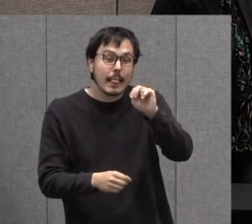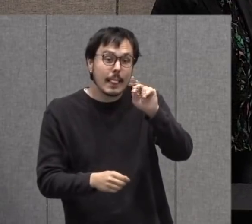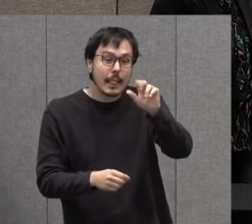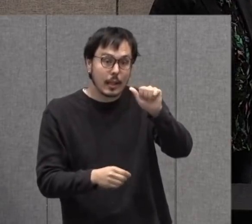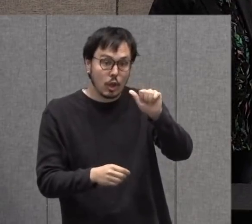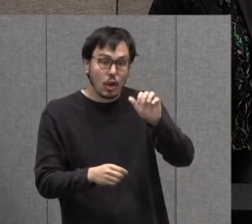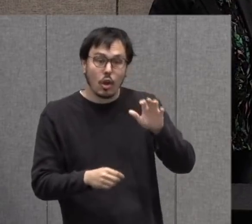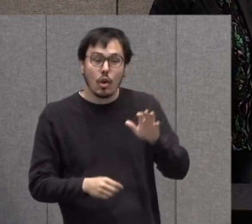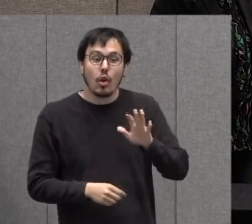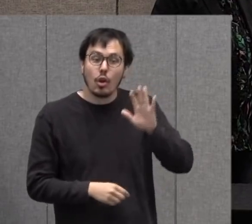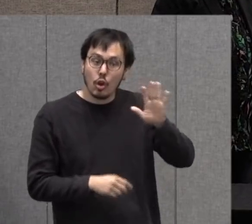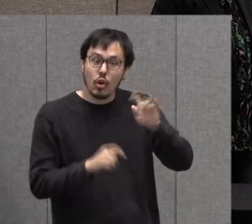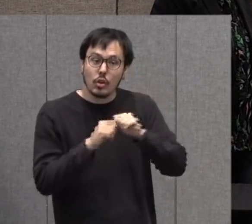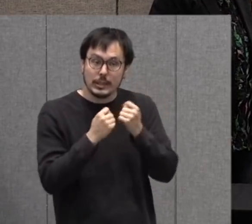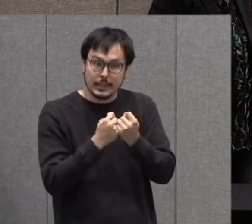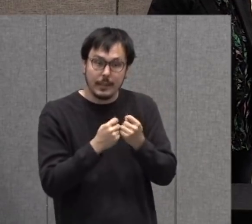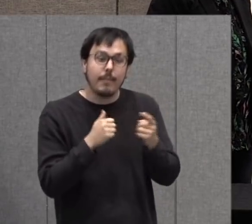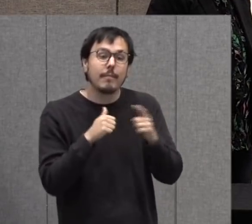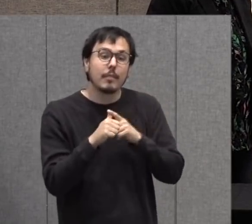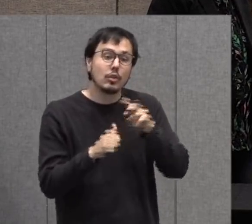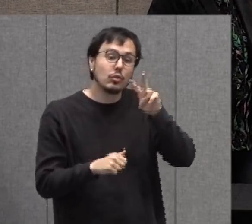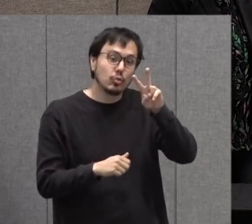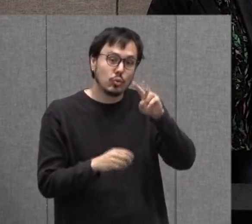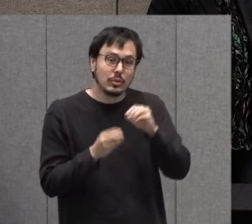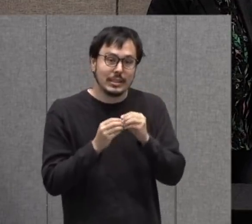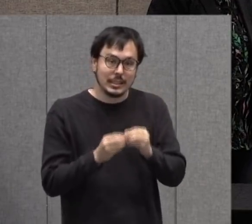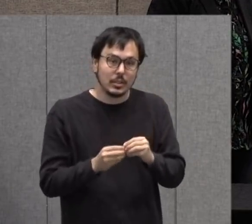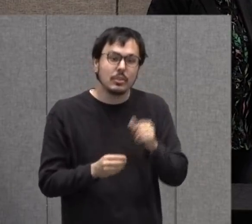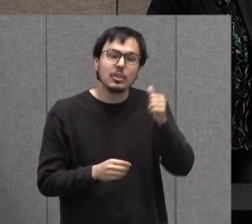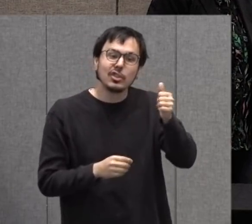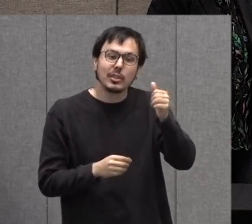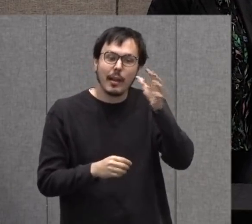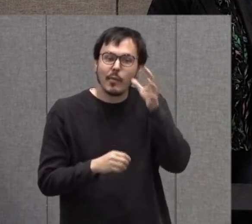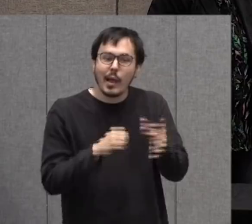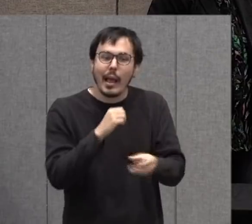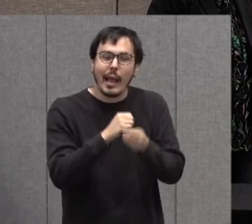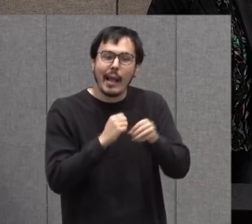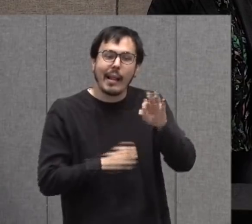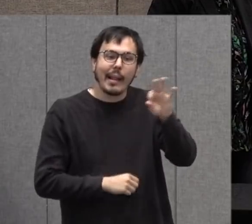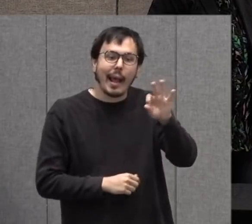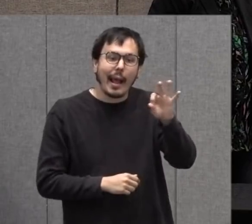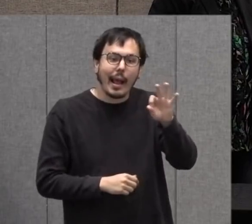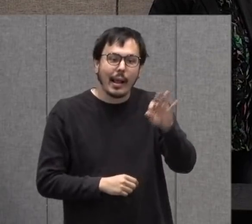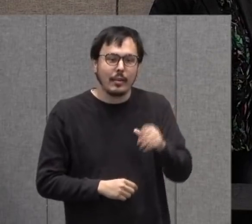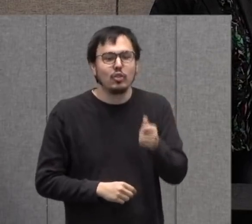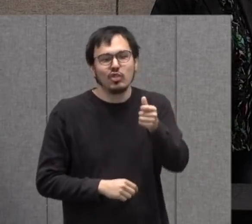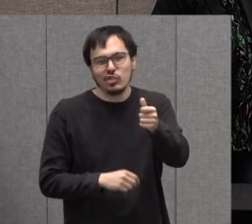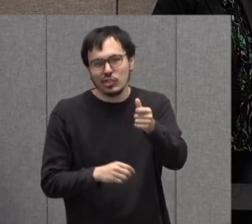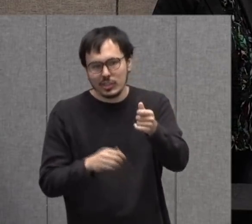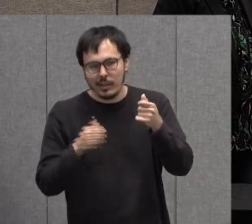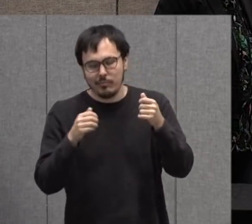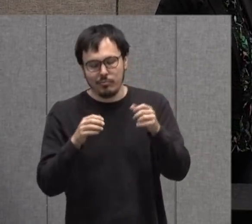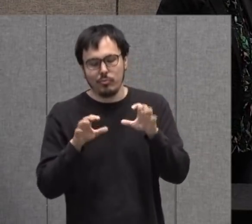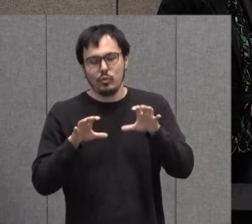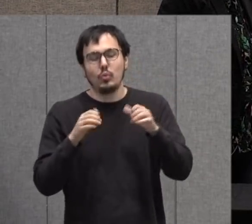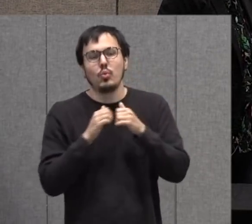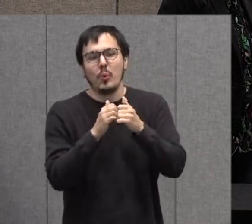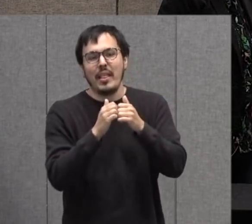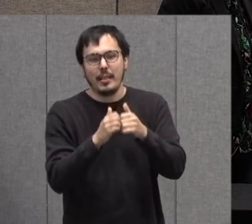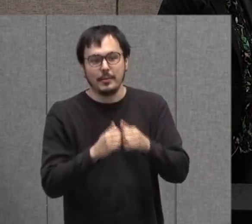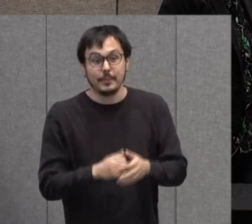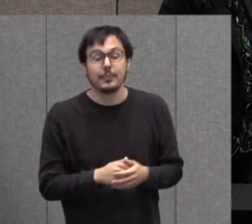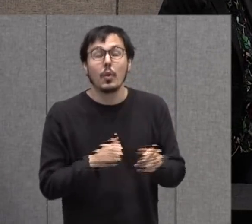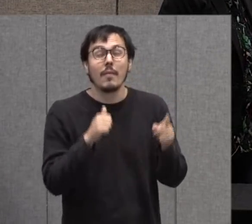first 2-digit number. She's going to have to add on 9. You can add on with her. All right. First number.